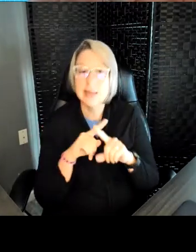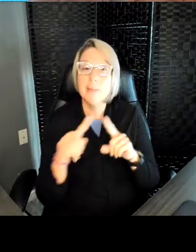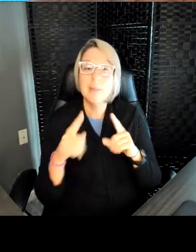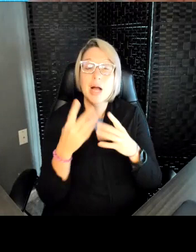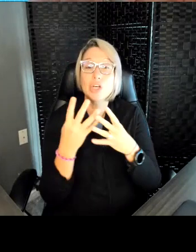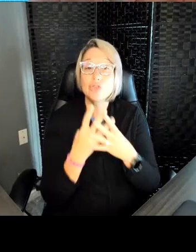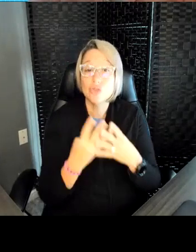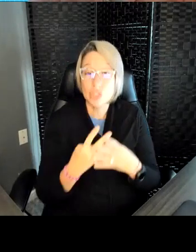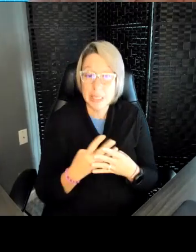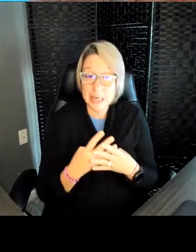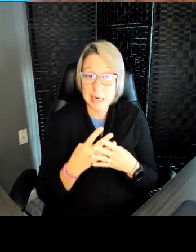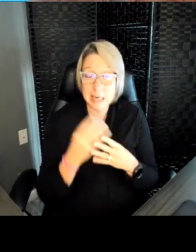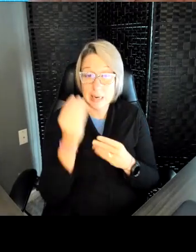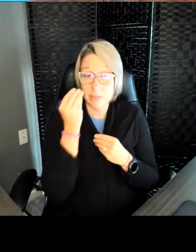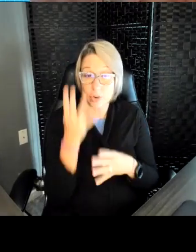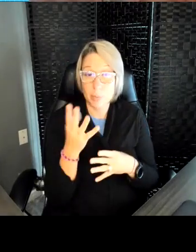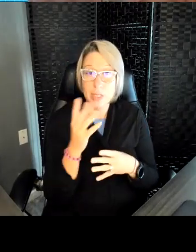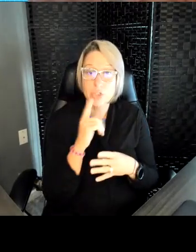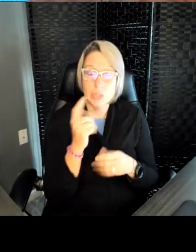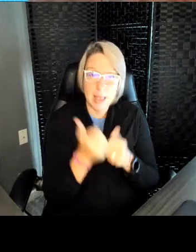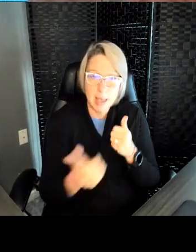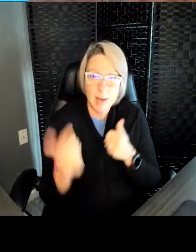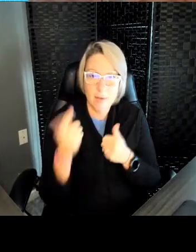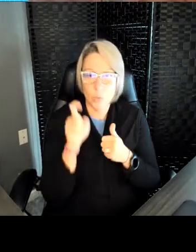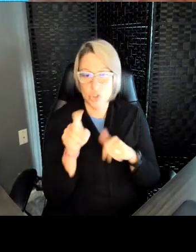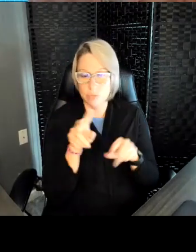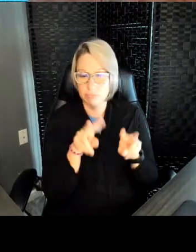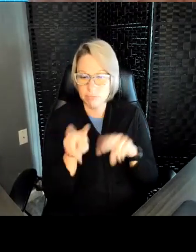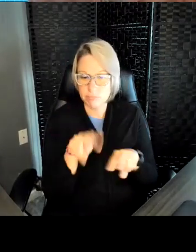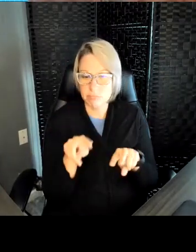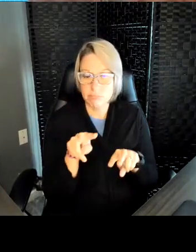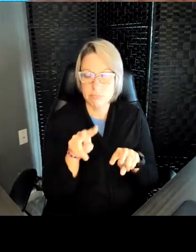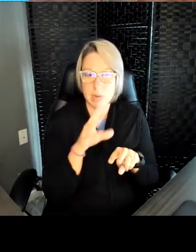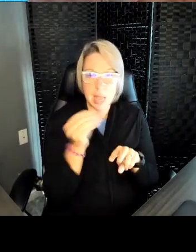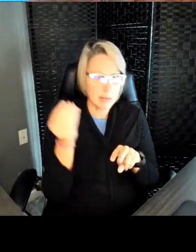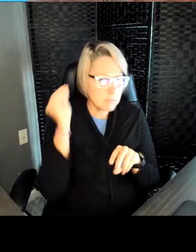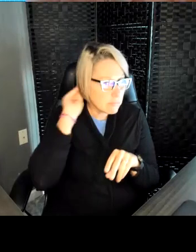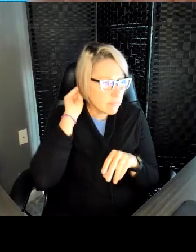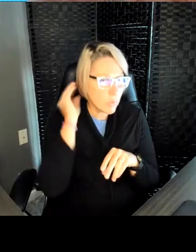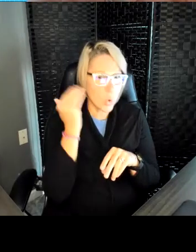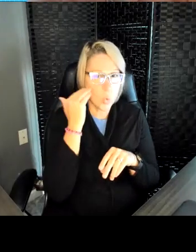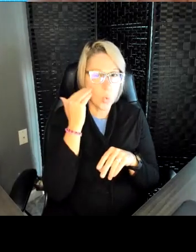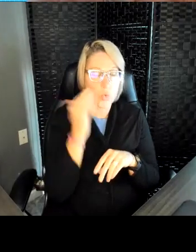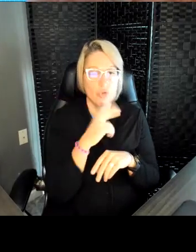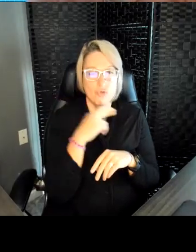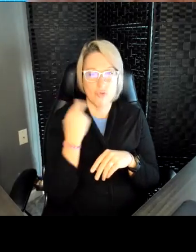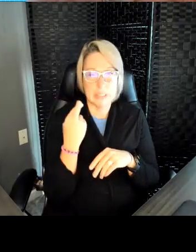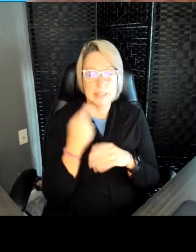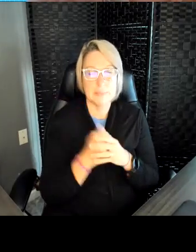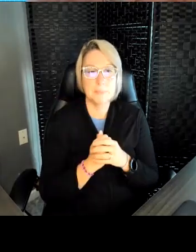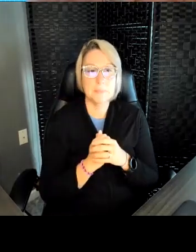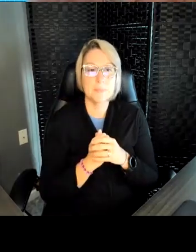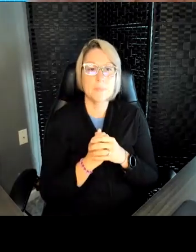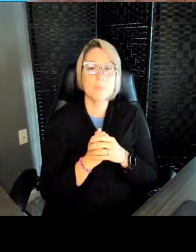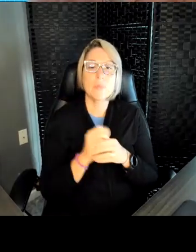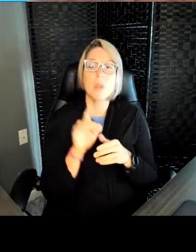anybody, anytime should be observant. And it's just helpful to know these risk factors. So we're going to start by just talking about